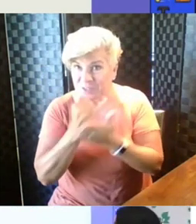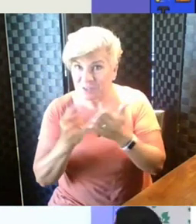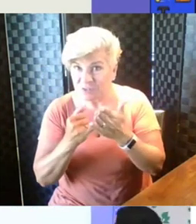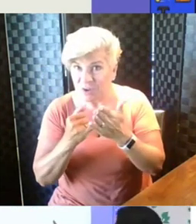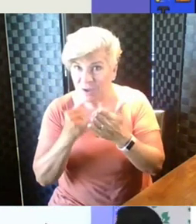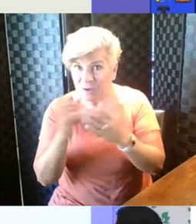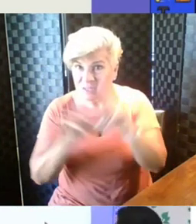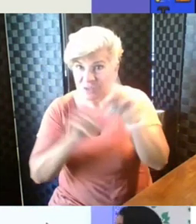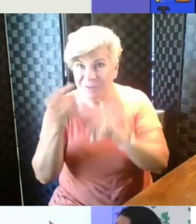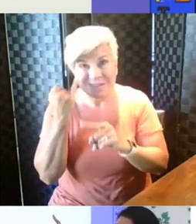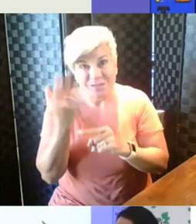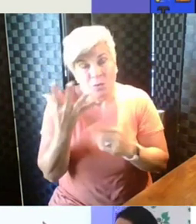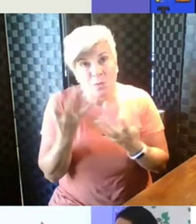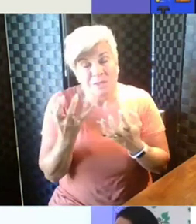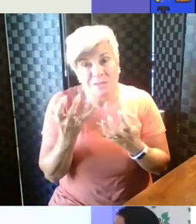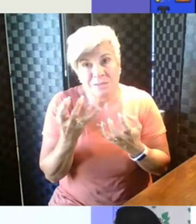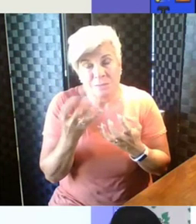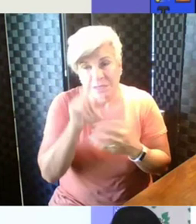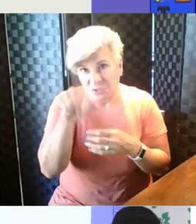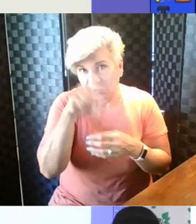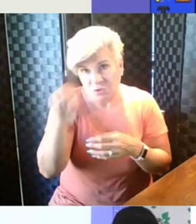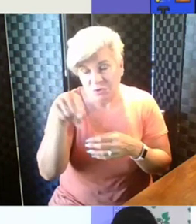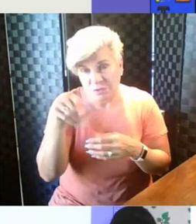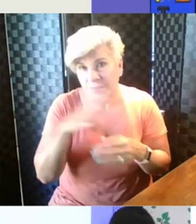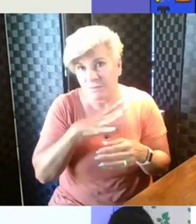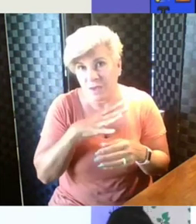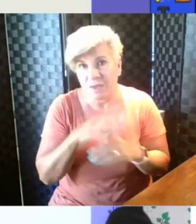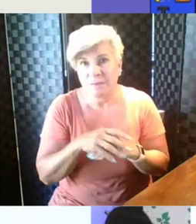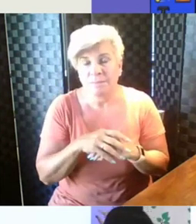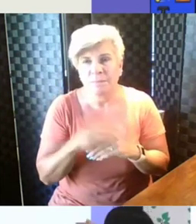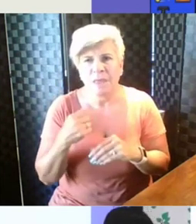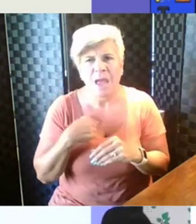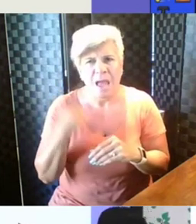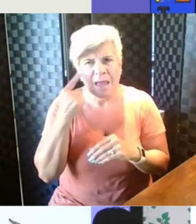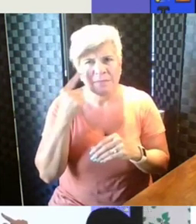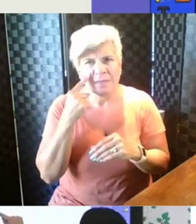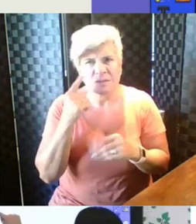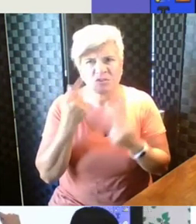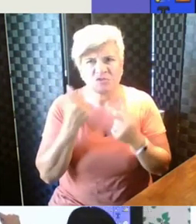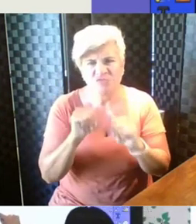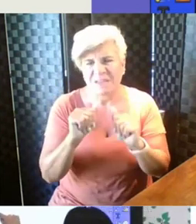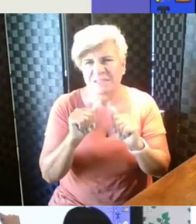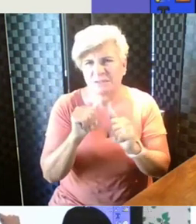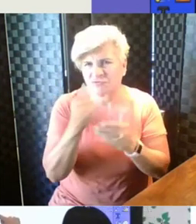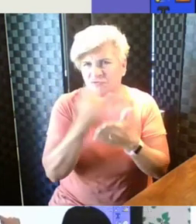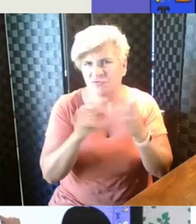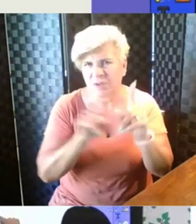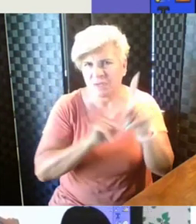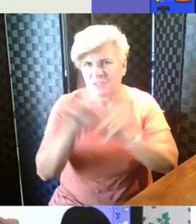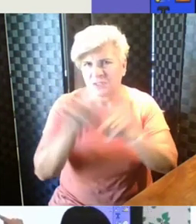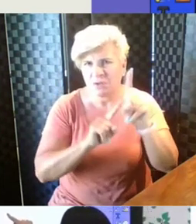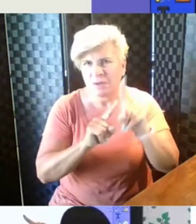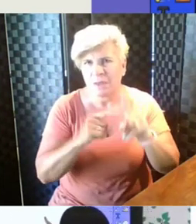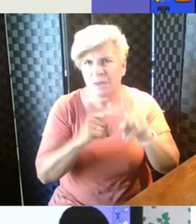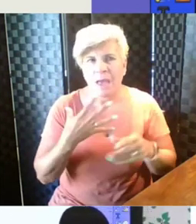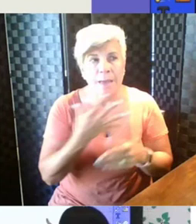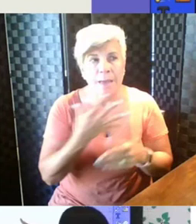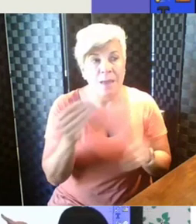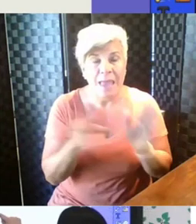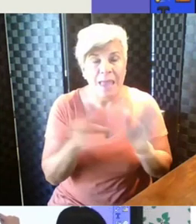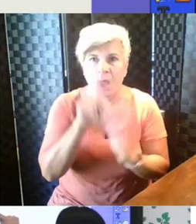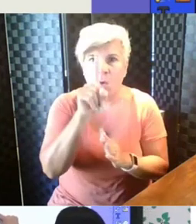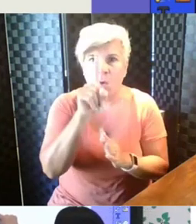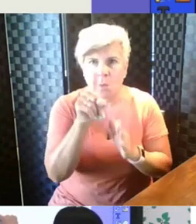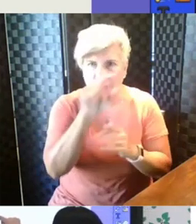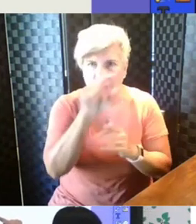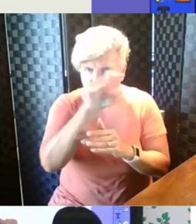draw stars, or if you just want to make a little circle underneath, that's fine, but I think you should try to make a star. So I'm going to add one